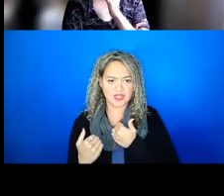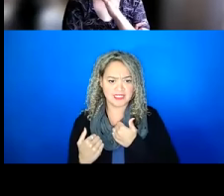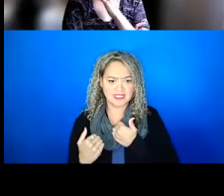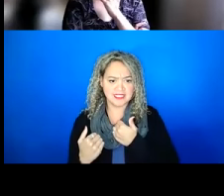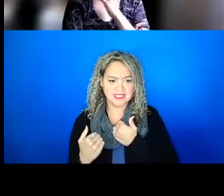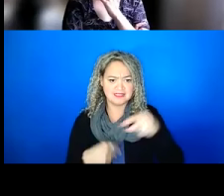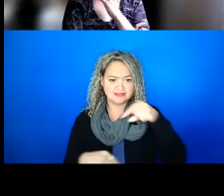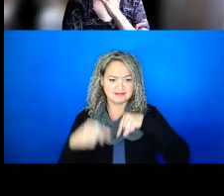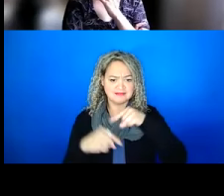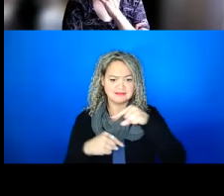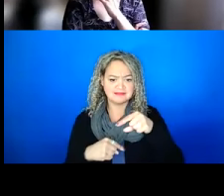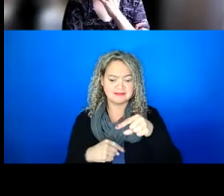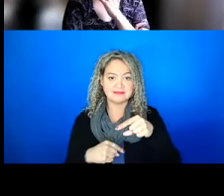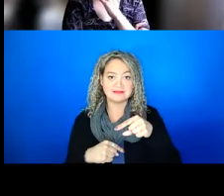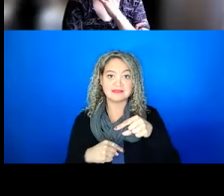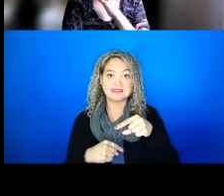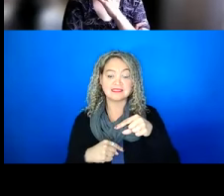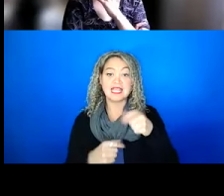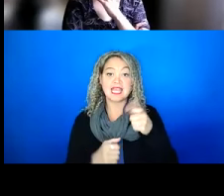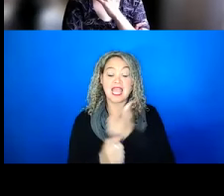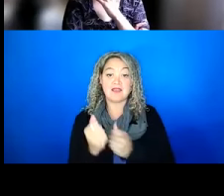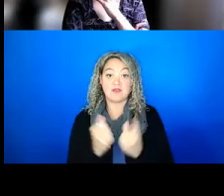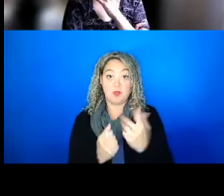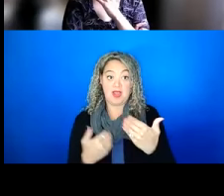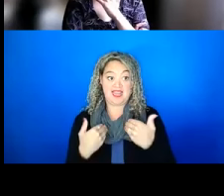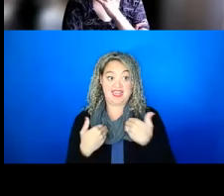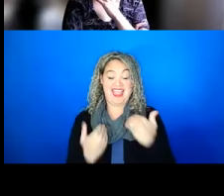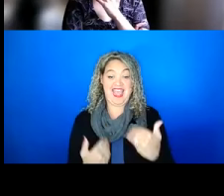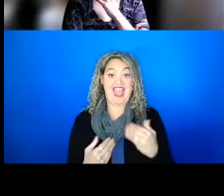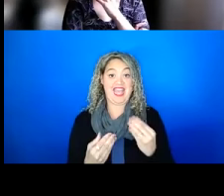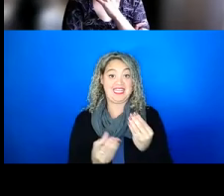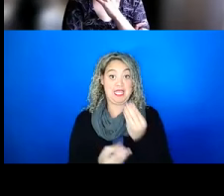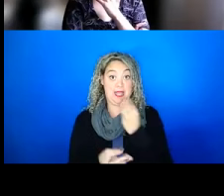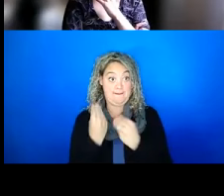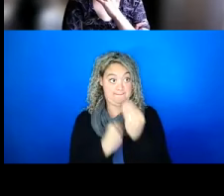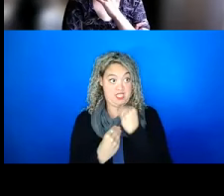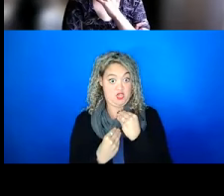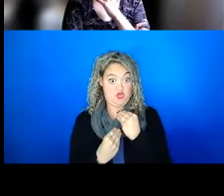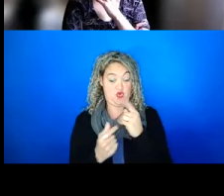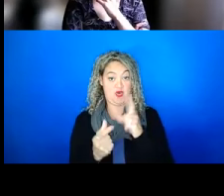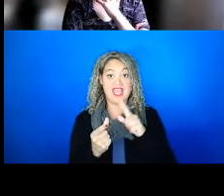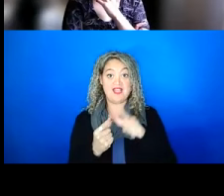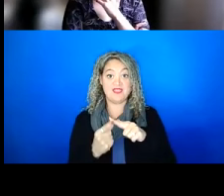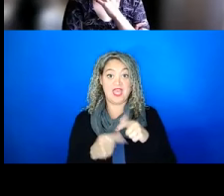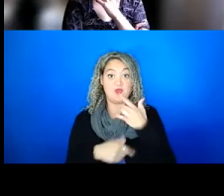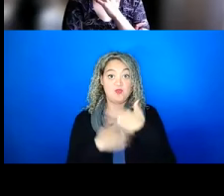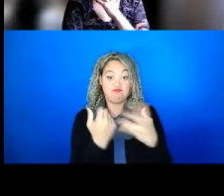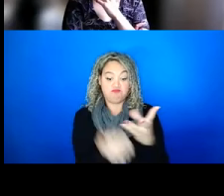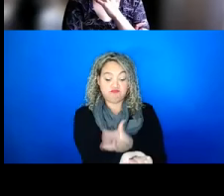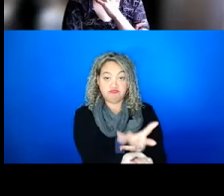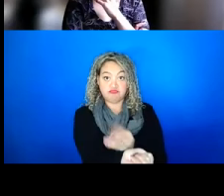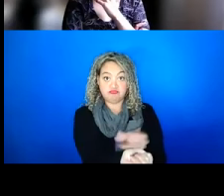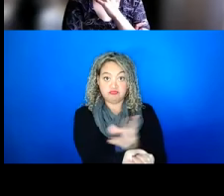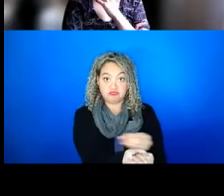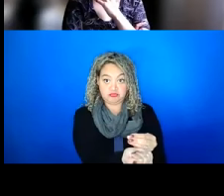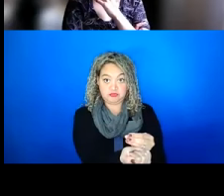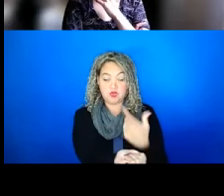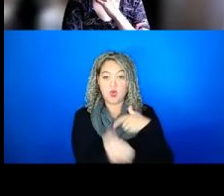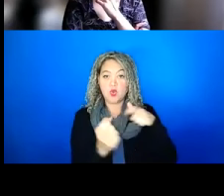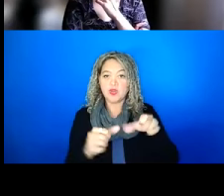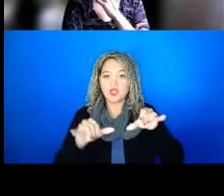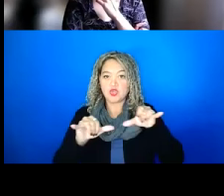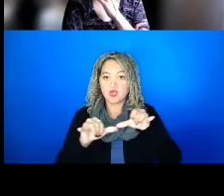that. Everybody ate a standard meal, and afterwards we drew blood, or they drew blood, so we could